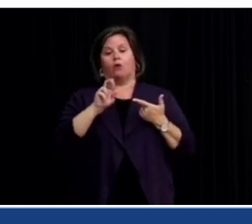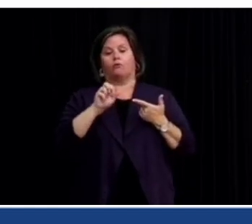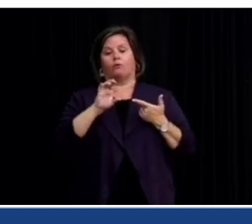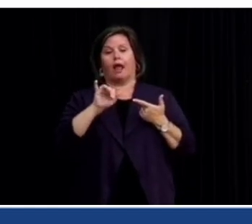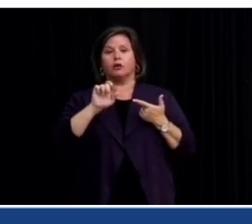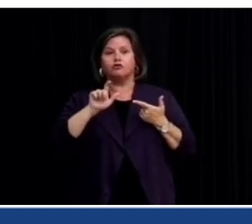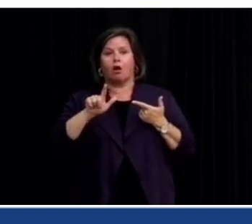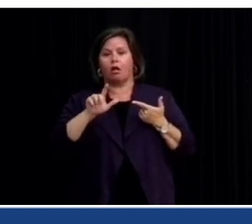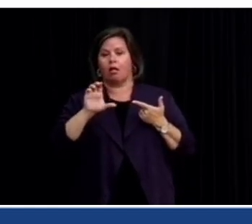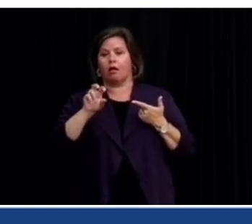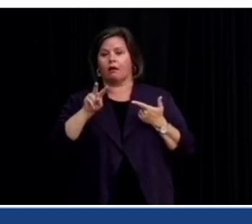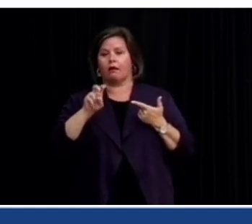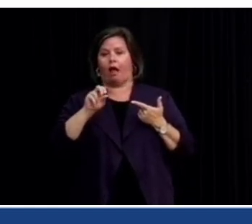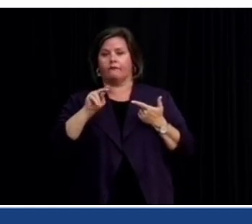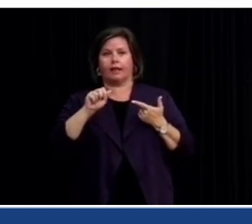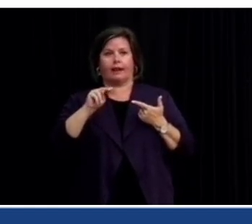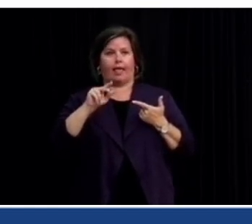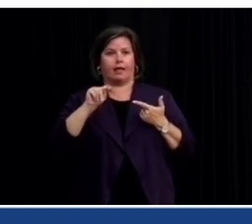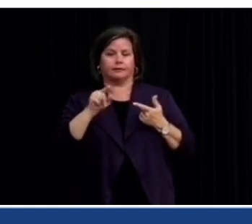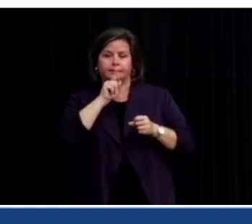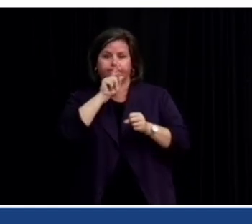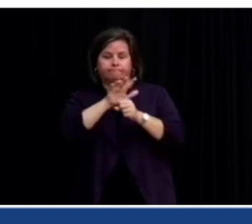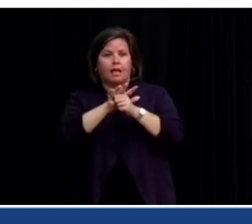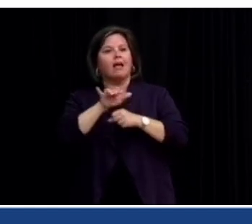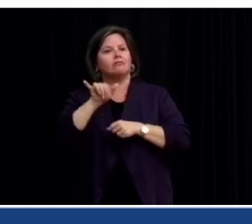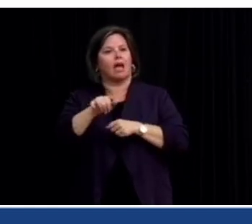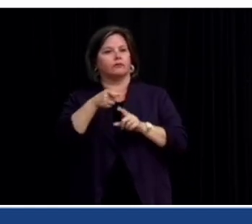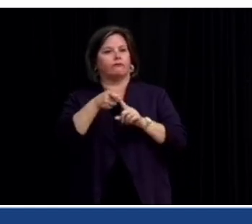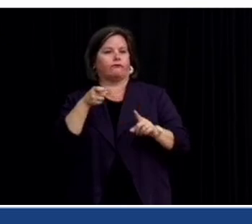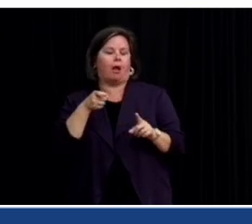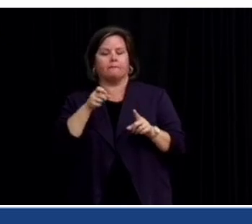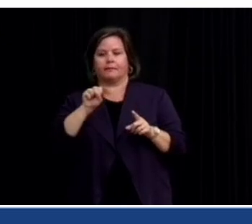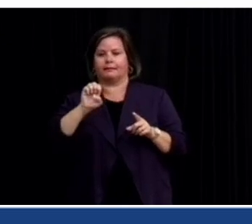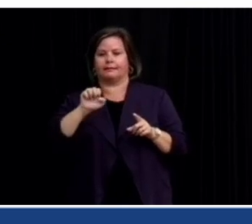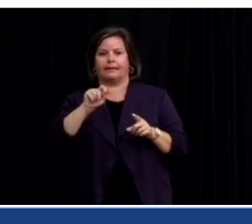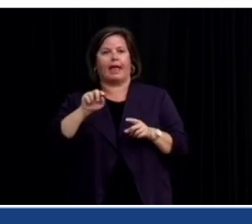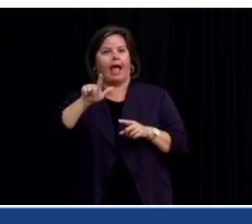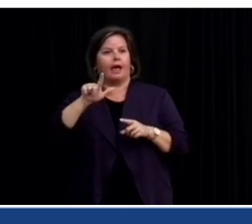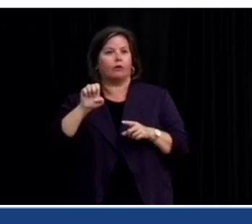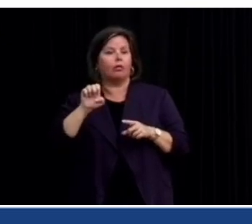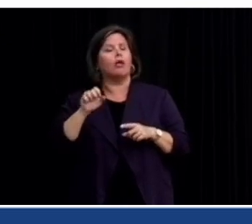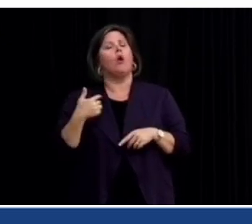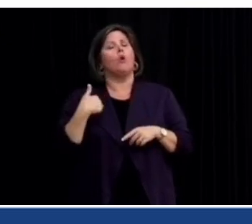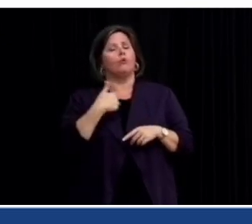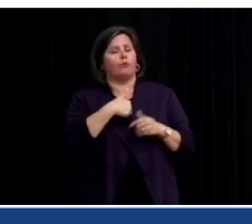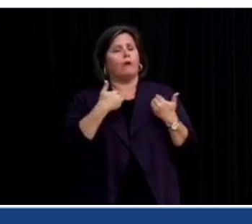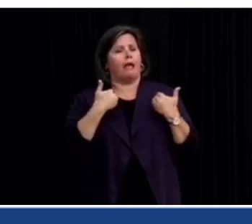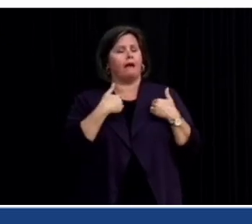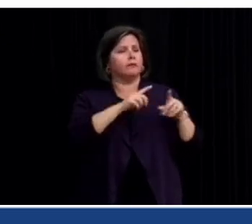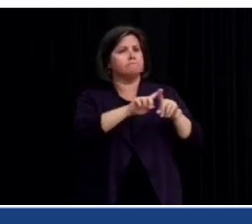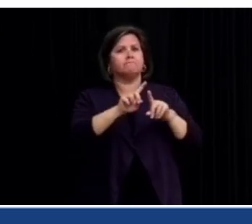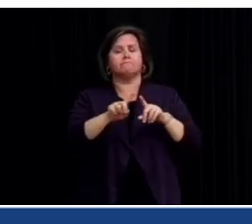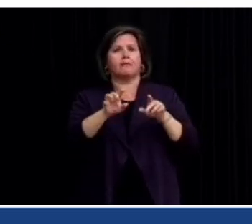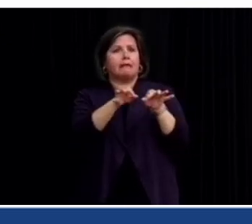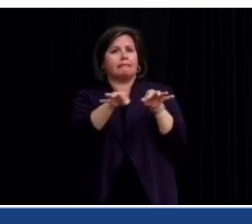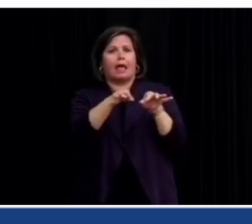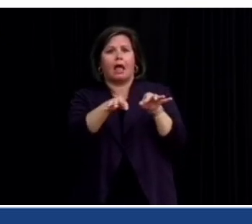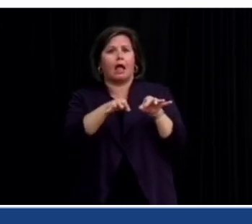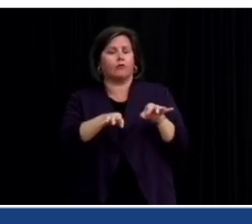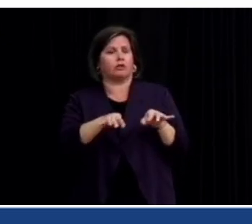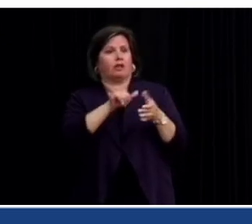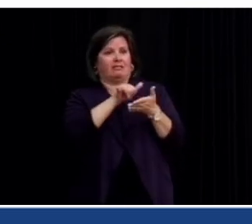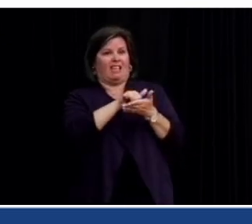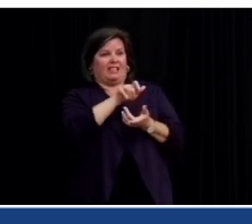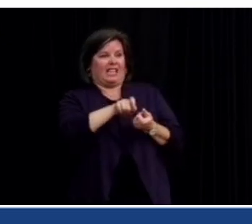one out of Seattle, and really put in there the language so people can really see this is what was said. This is an